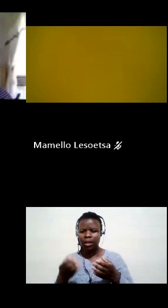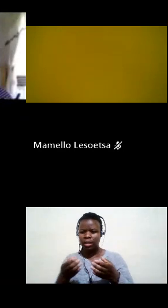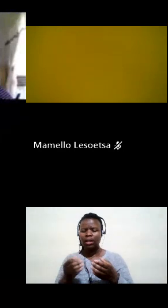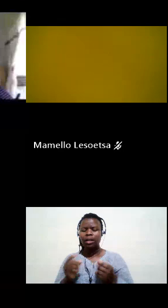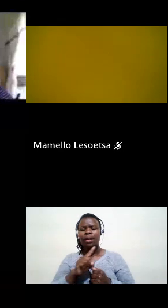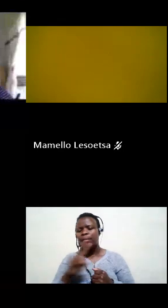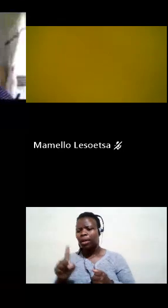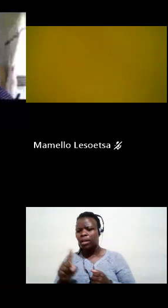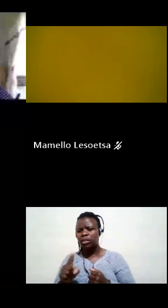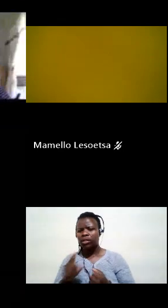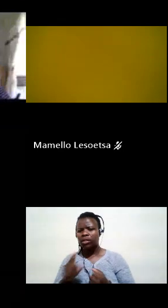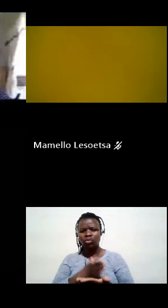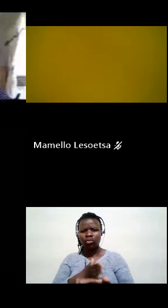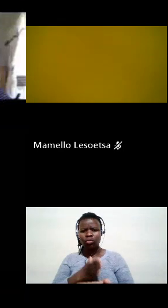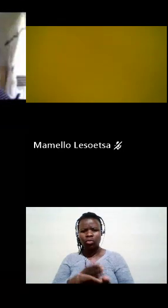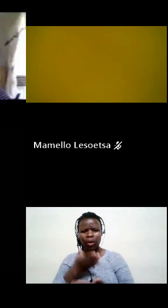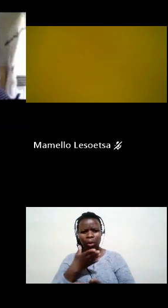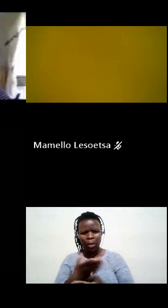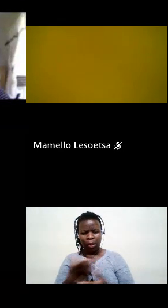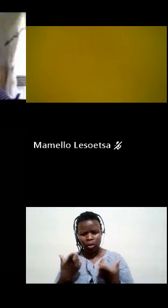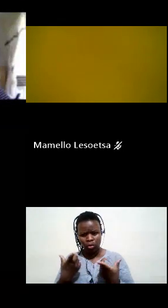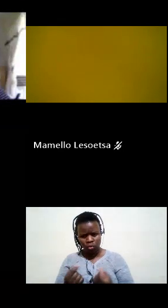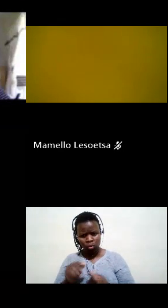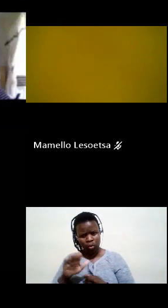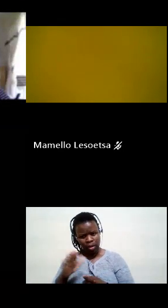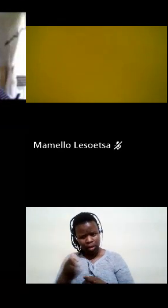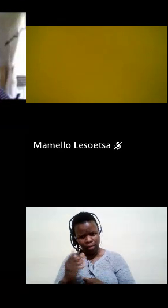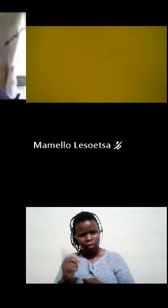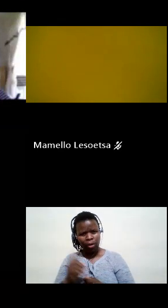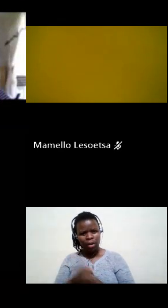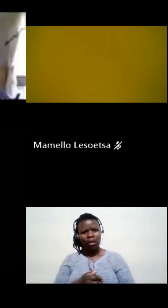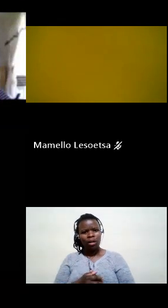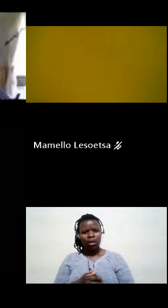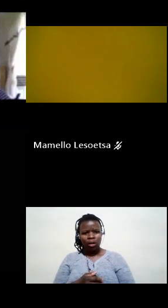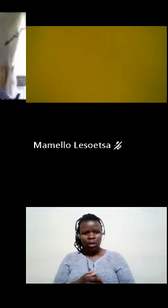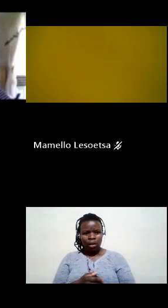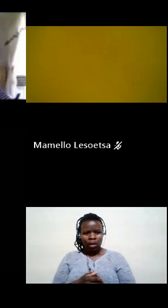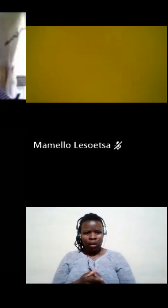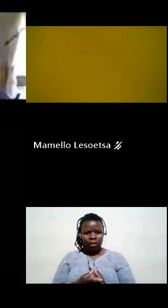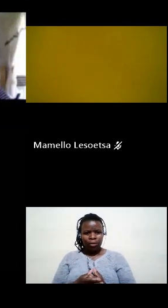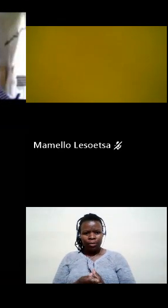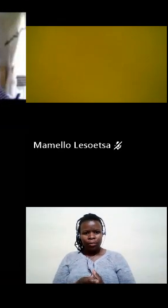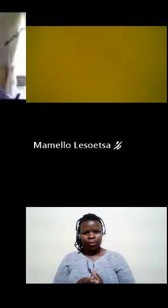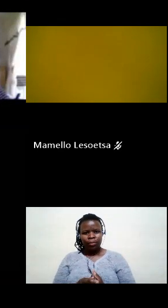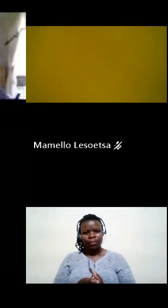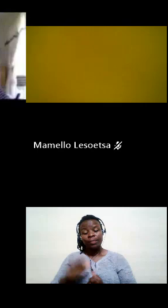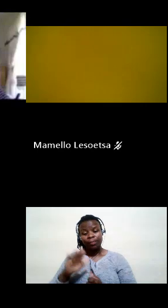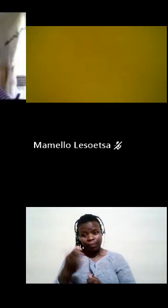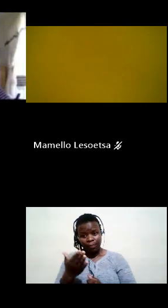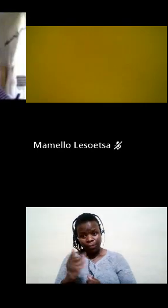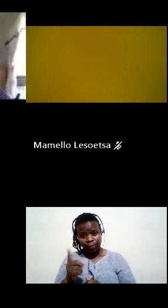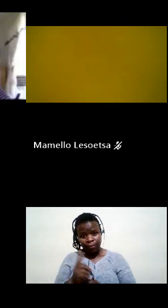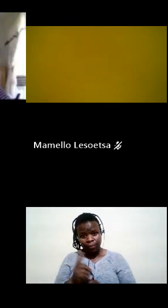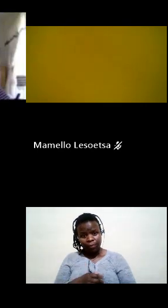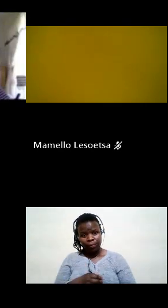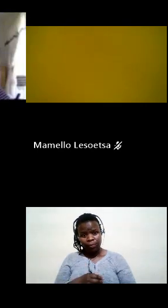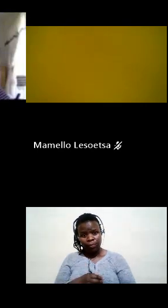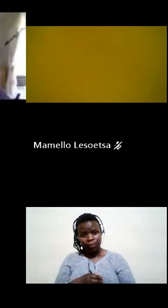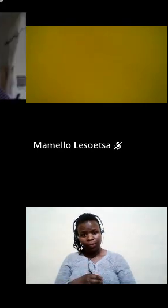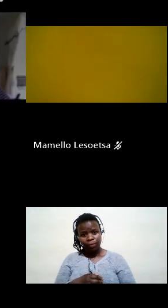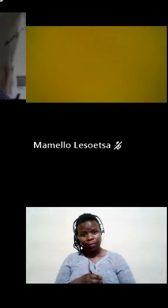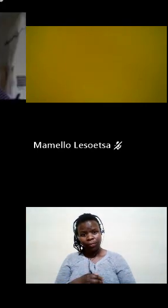could definitely be done if you require additional care that teachers cannot give.